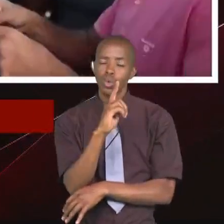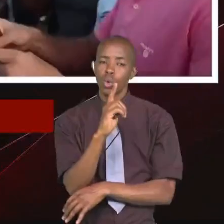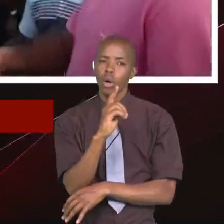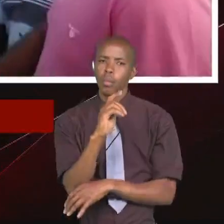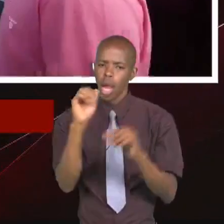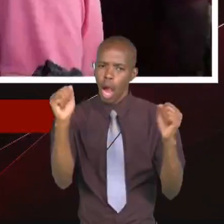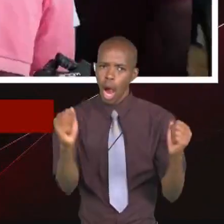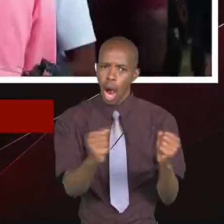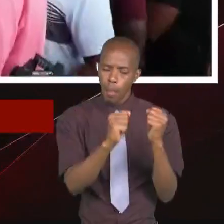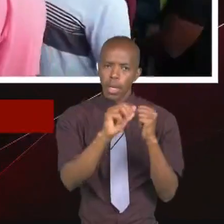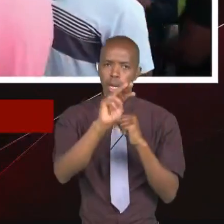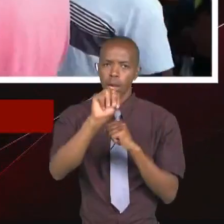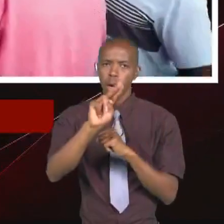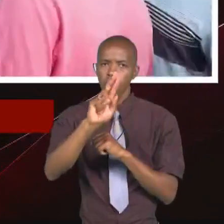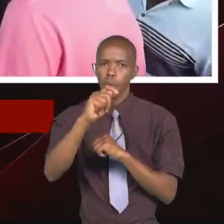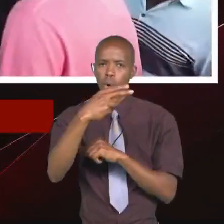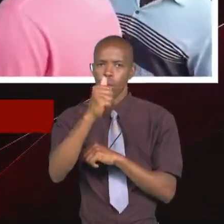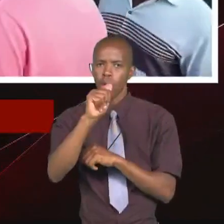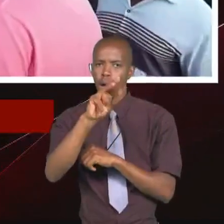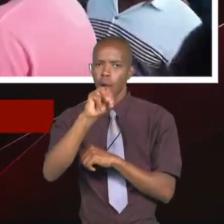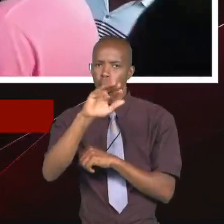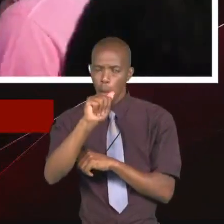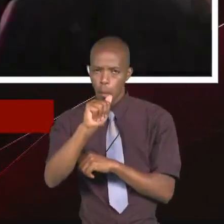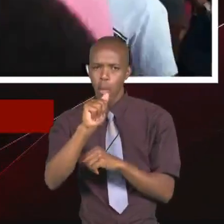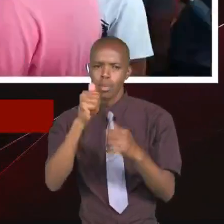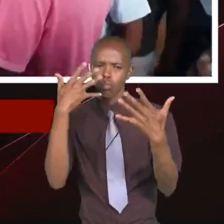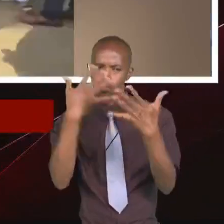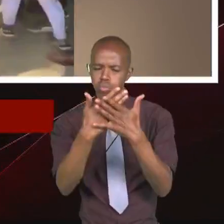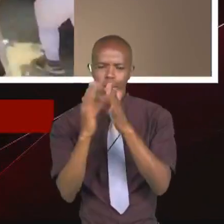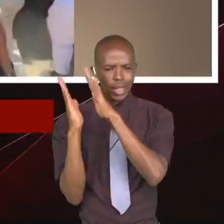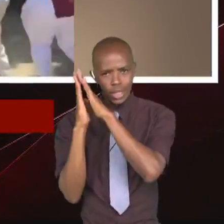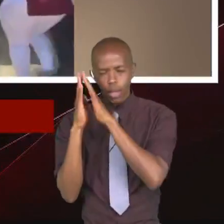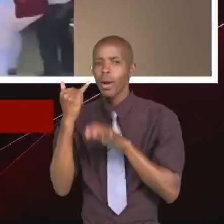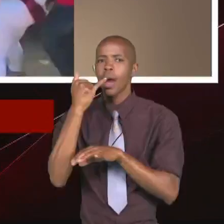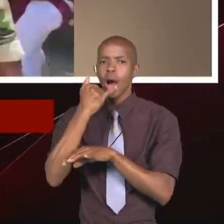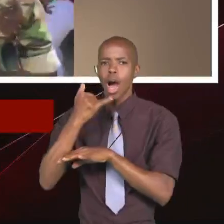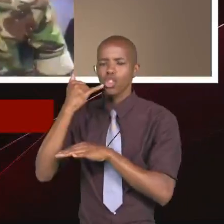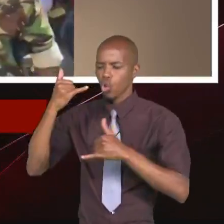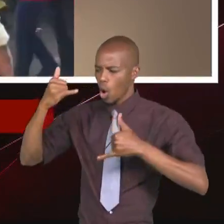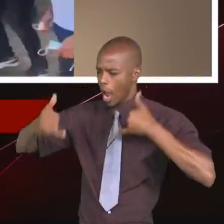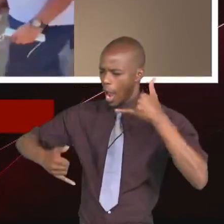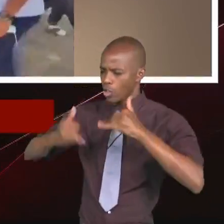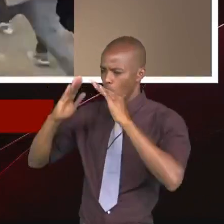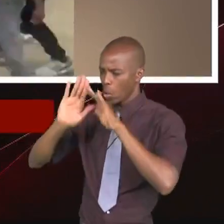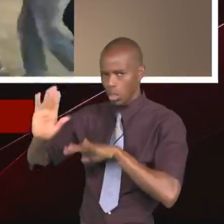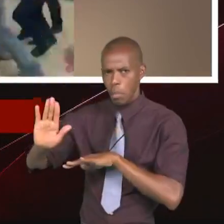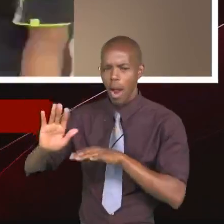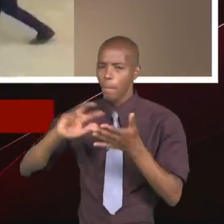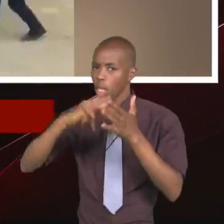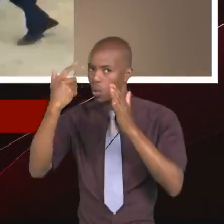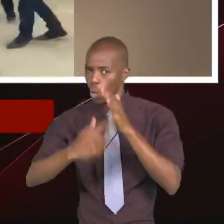can sleep in a cell, and Joe can sleep comfortably at his parlor, it tells you that